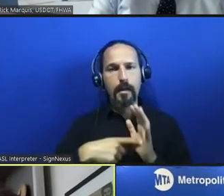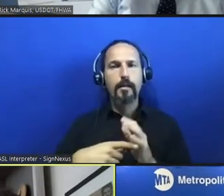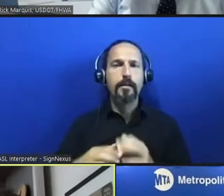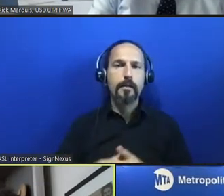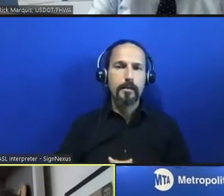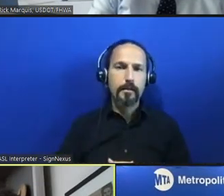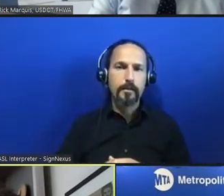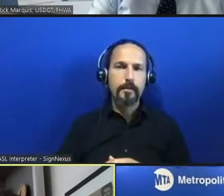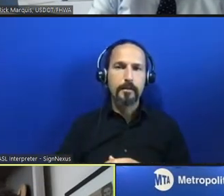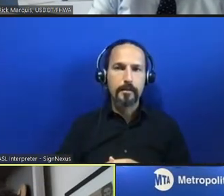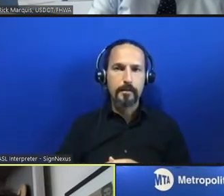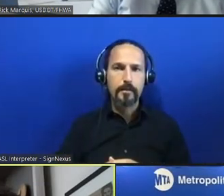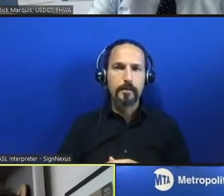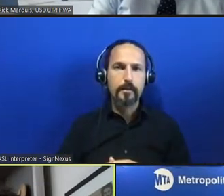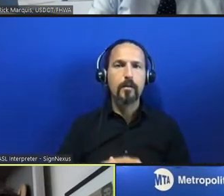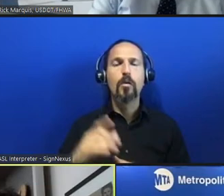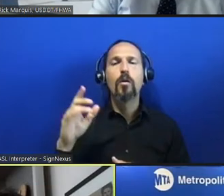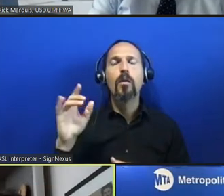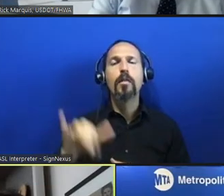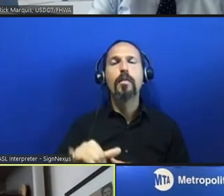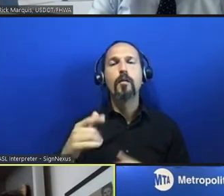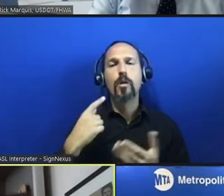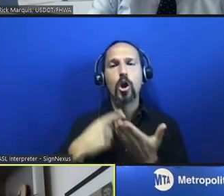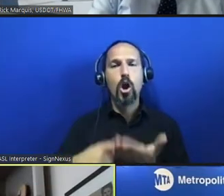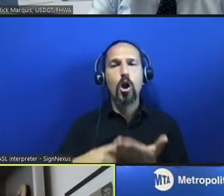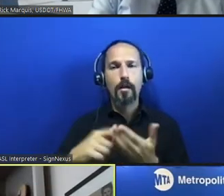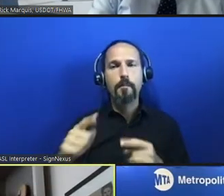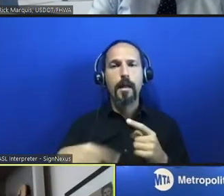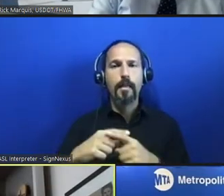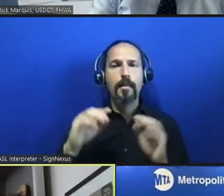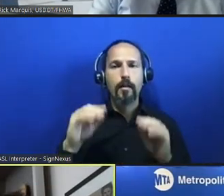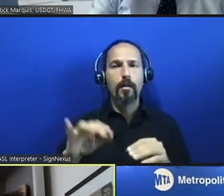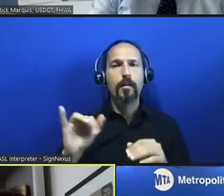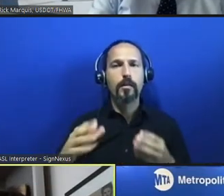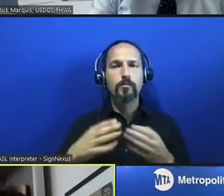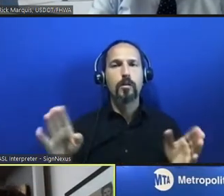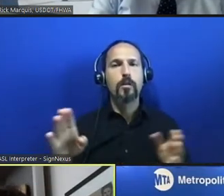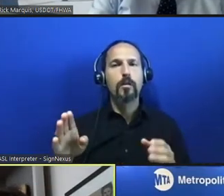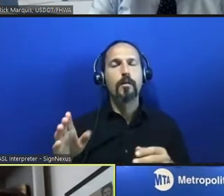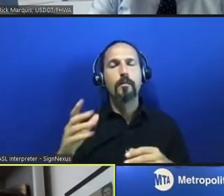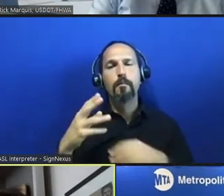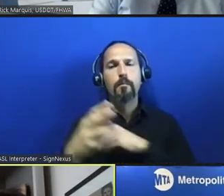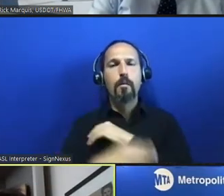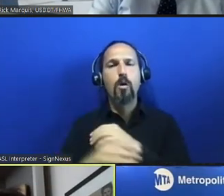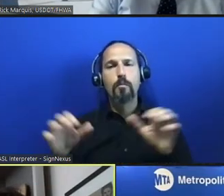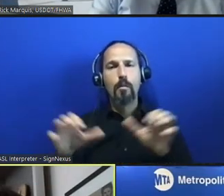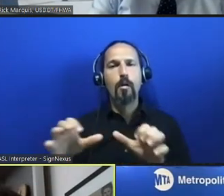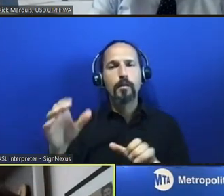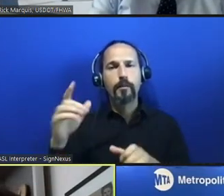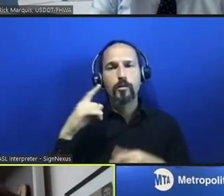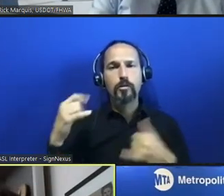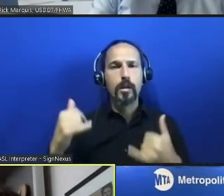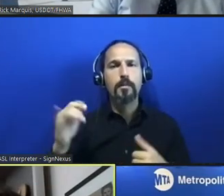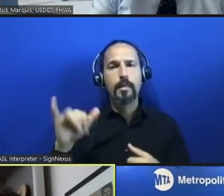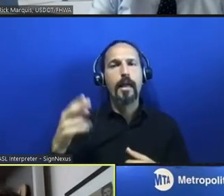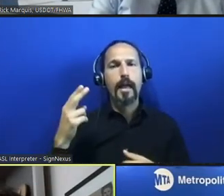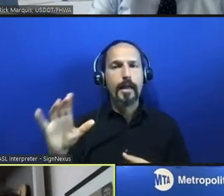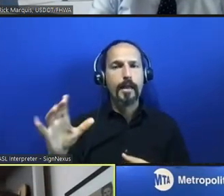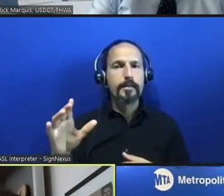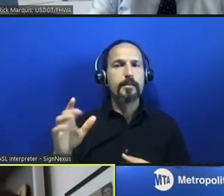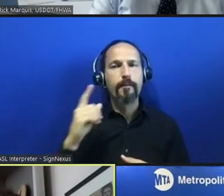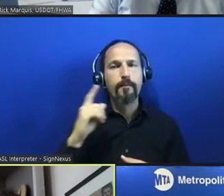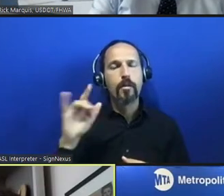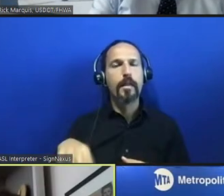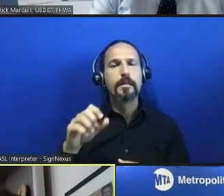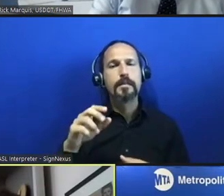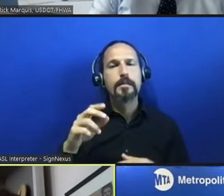circumstance one point which would argue against implementation is a general poor performance of Transit today I'm talking about the handicap inaccessibility of the